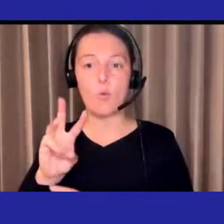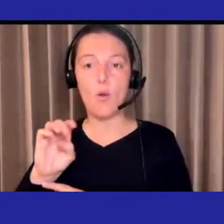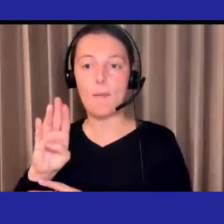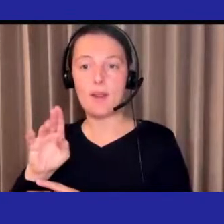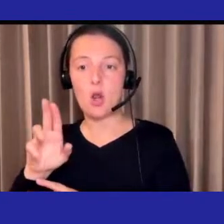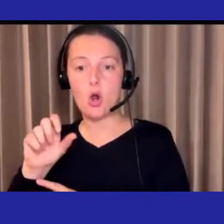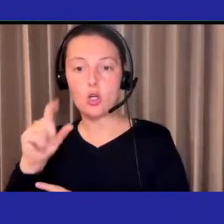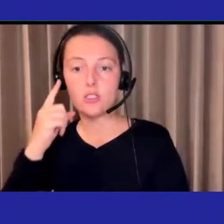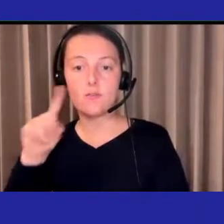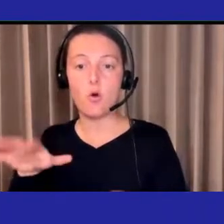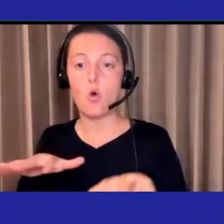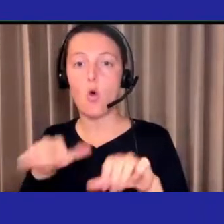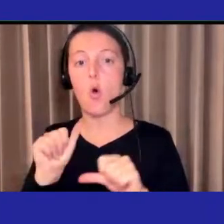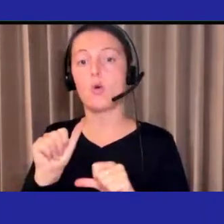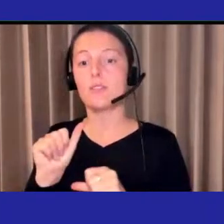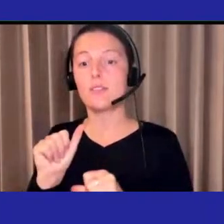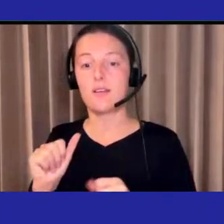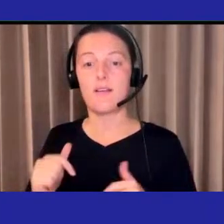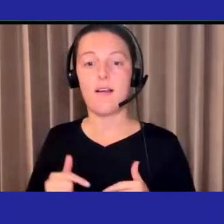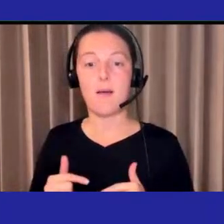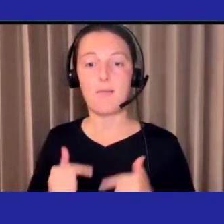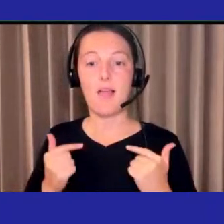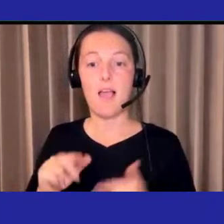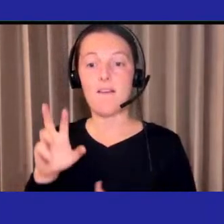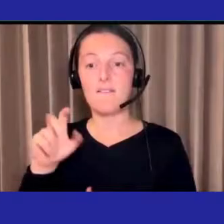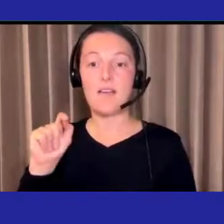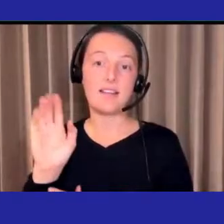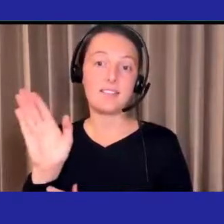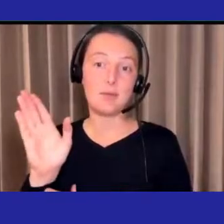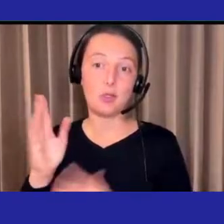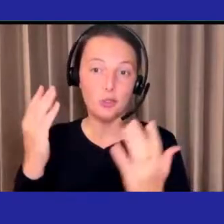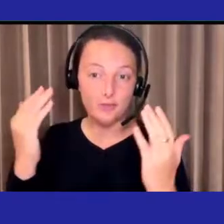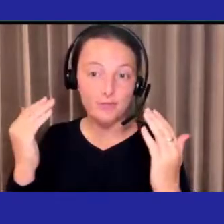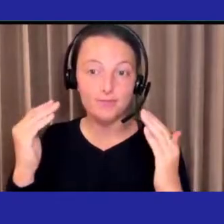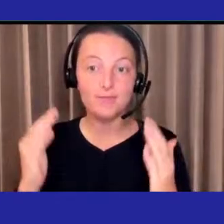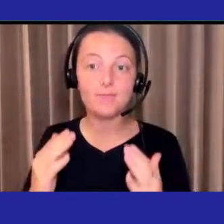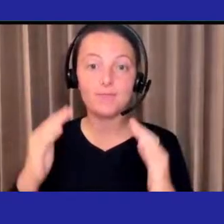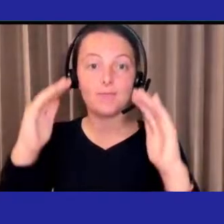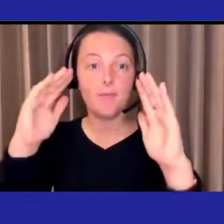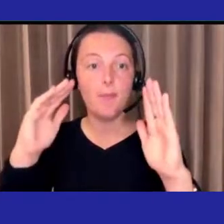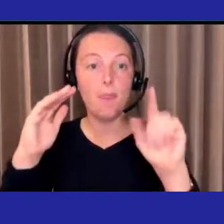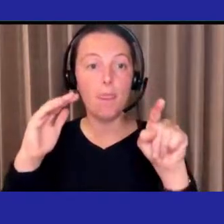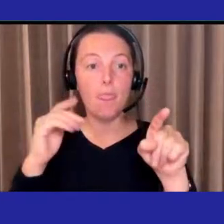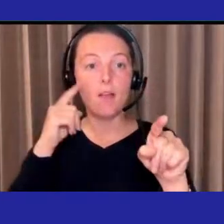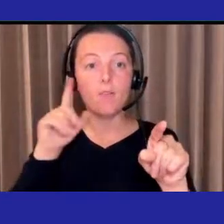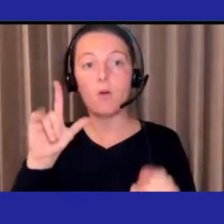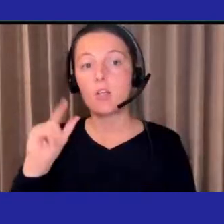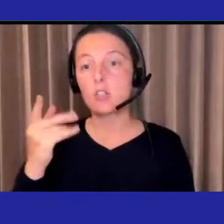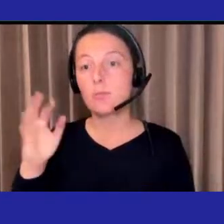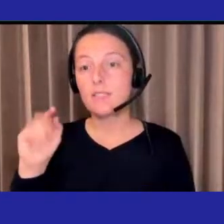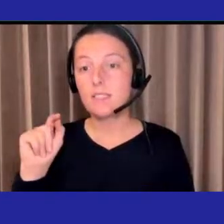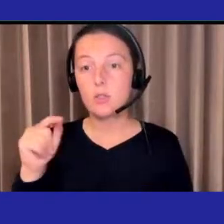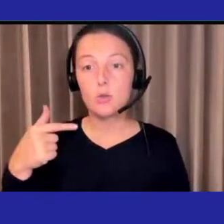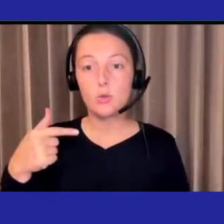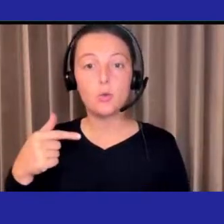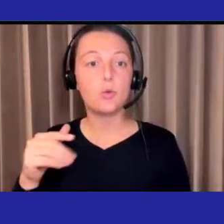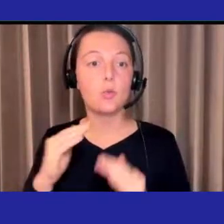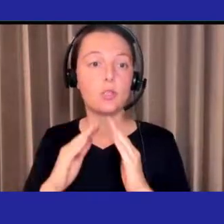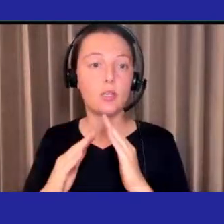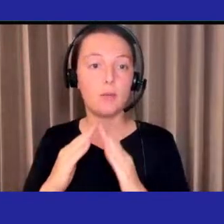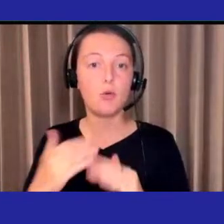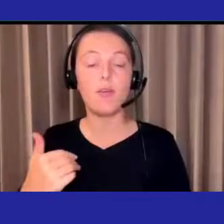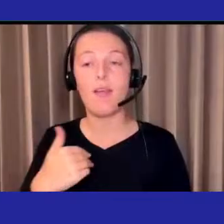In terms of LGBTQ and equity, we had Transgender Day of Remembrance, which we celebrated on November 20th,